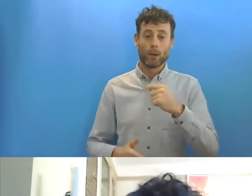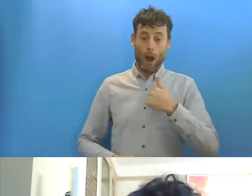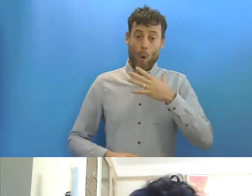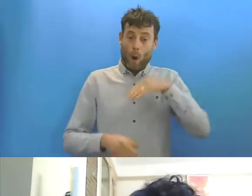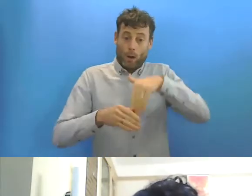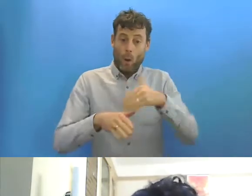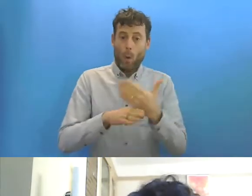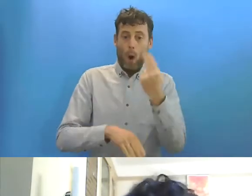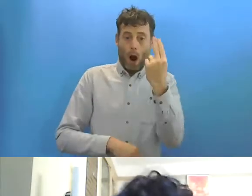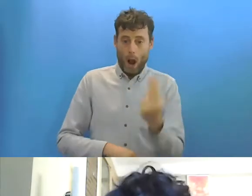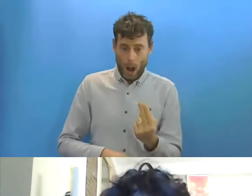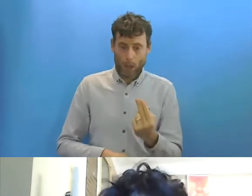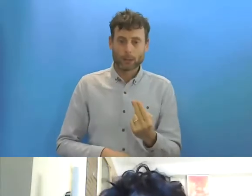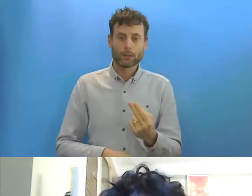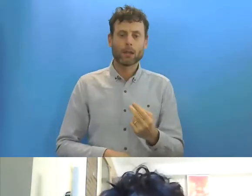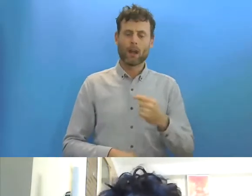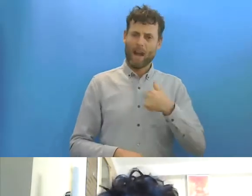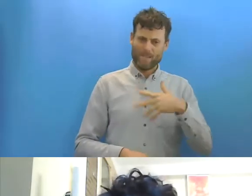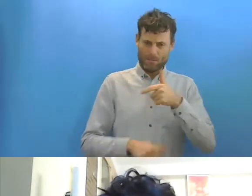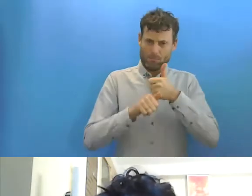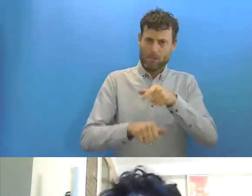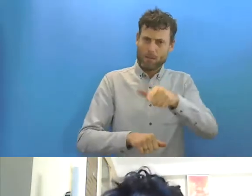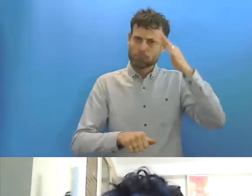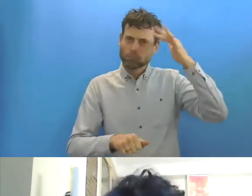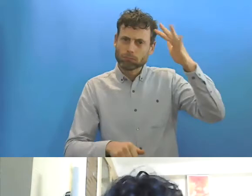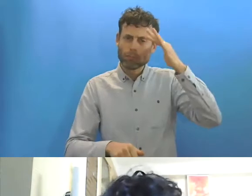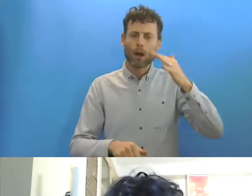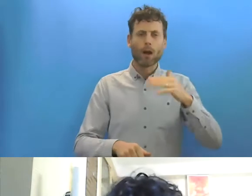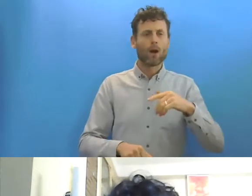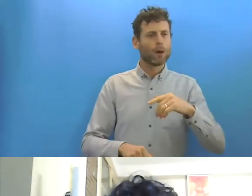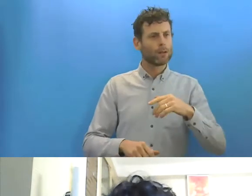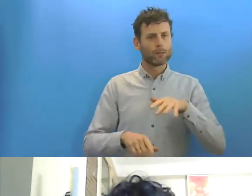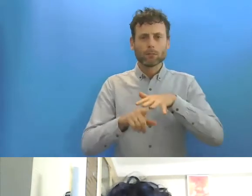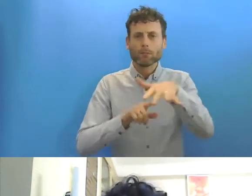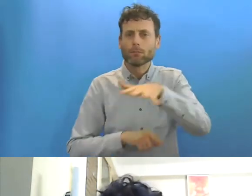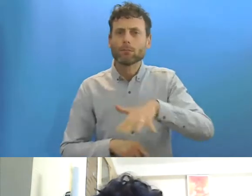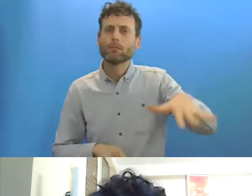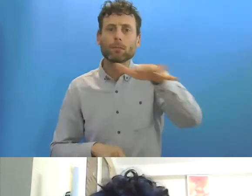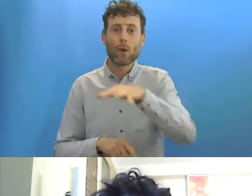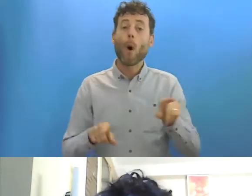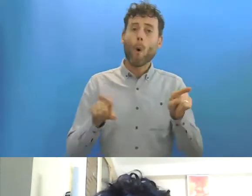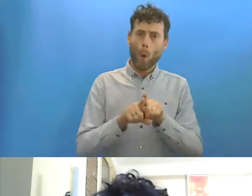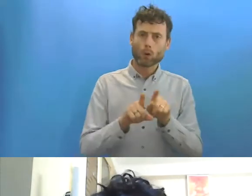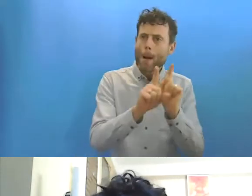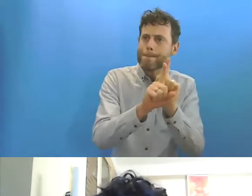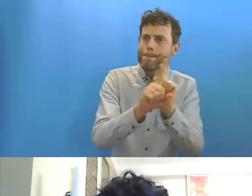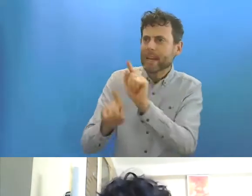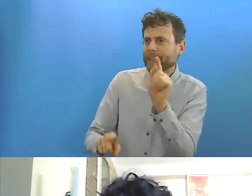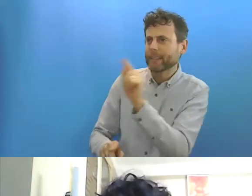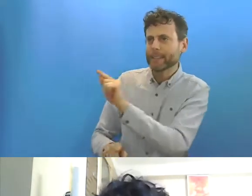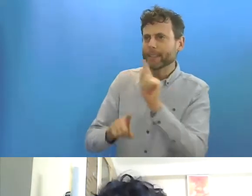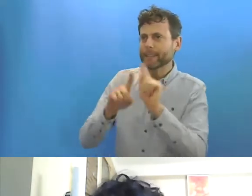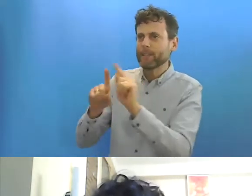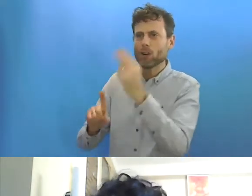and interesting on a society-based level. And seeing those work and getting to work with those artists is like, so incredible and just so